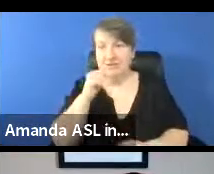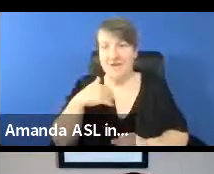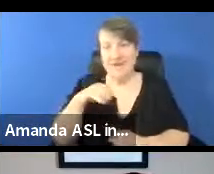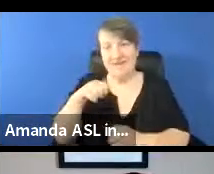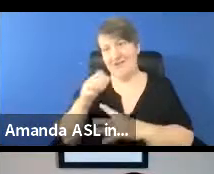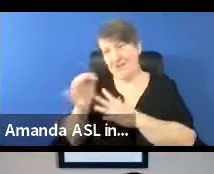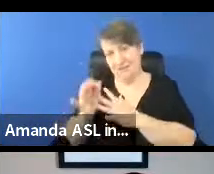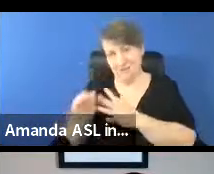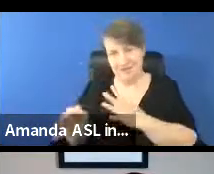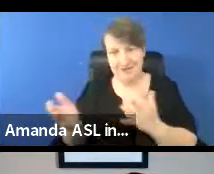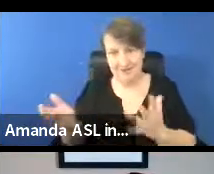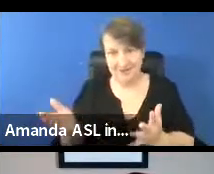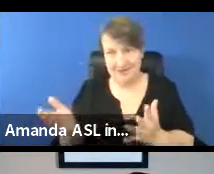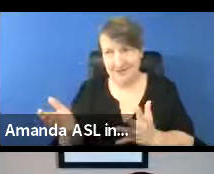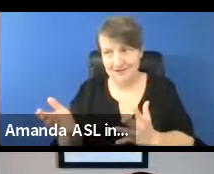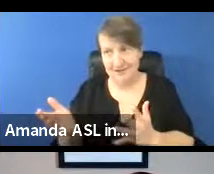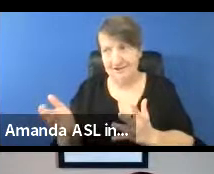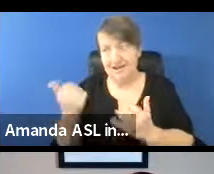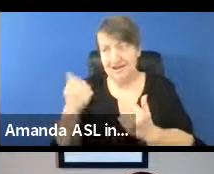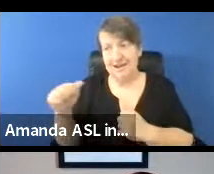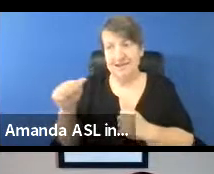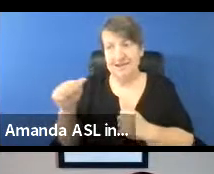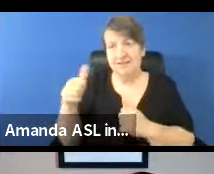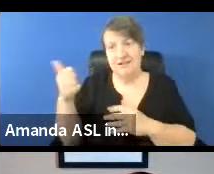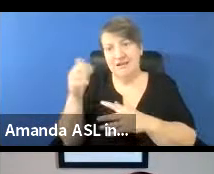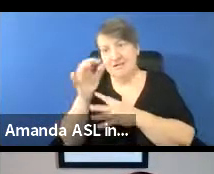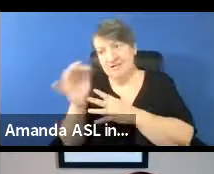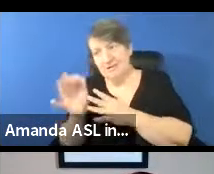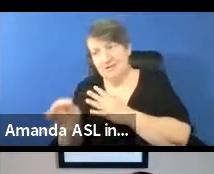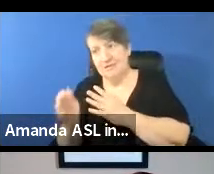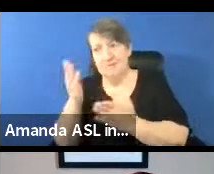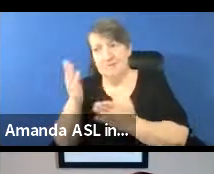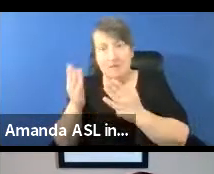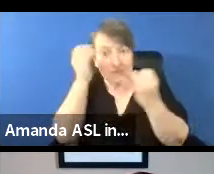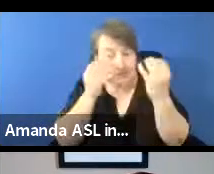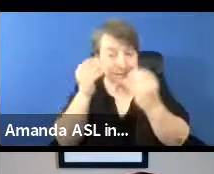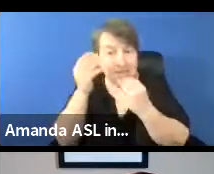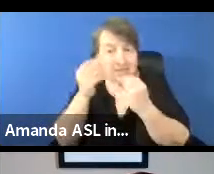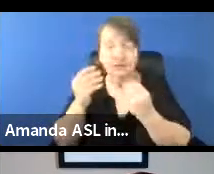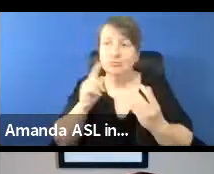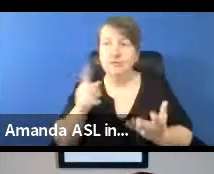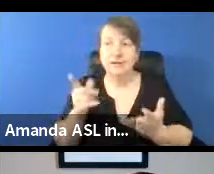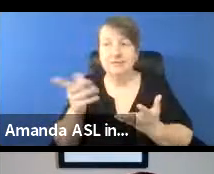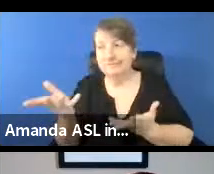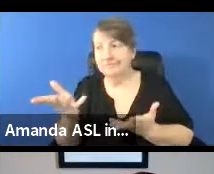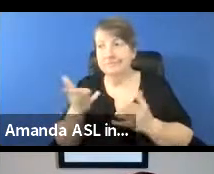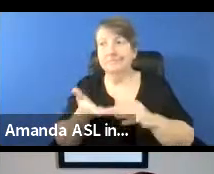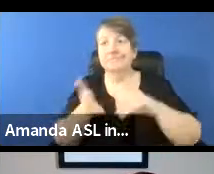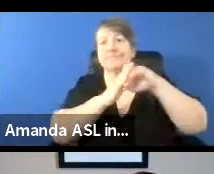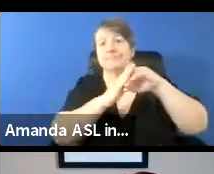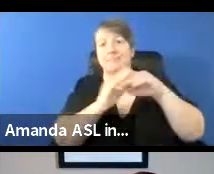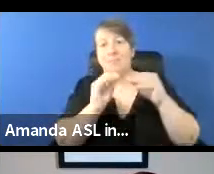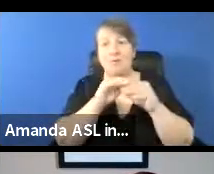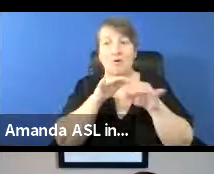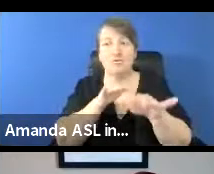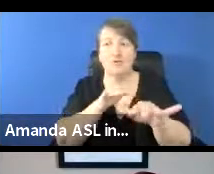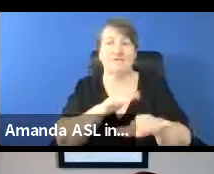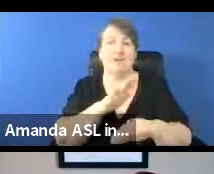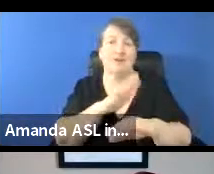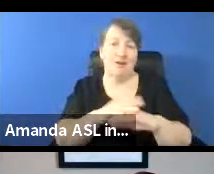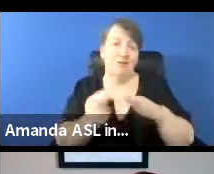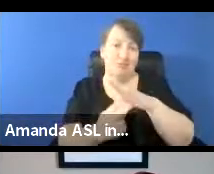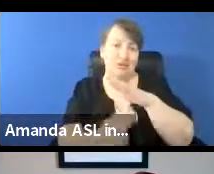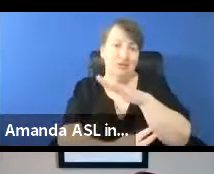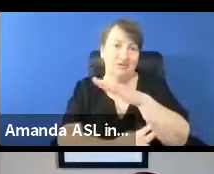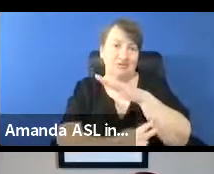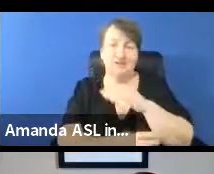alternatives, and any alternative that might be considered is really an increase in traffic on the bridge